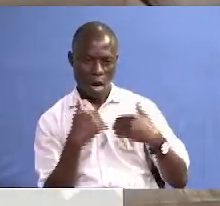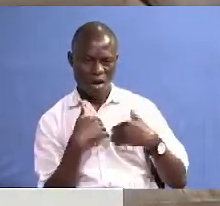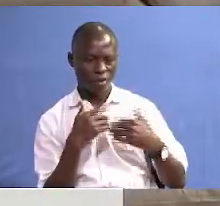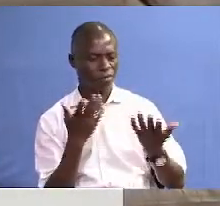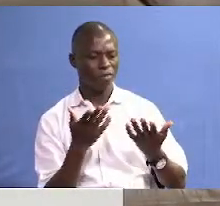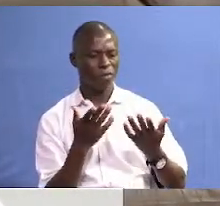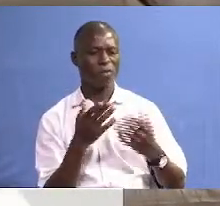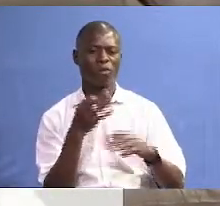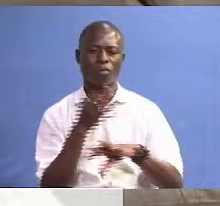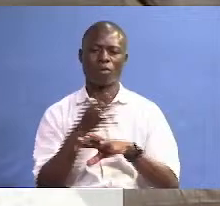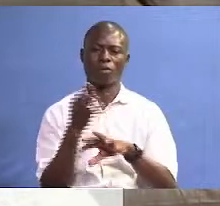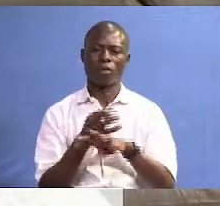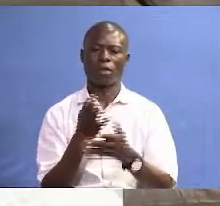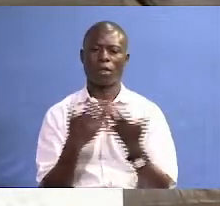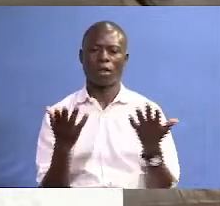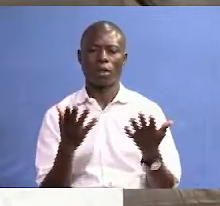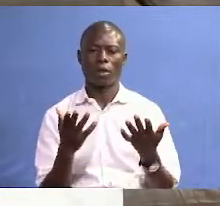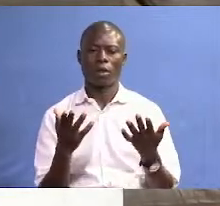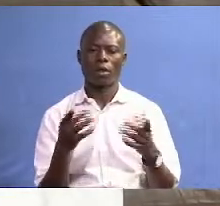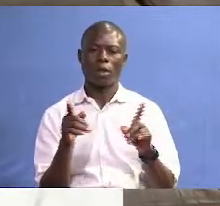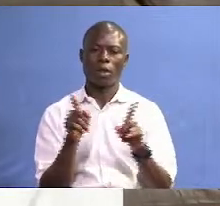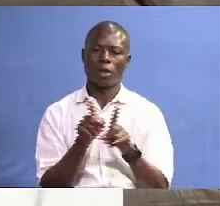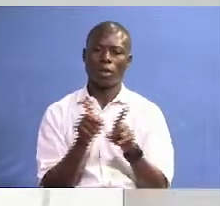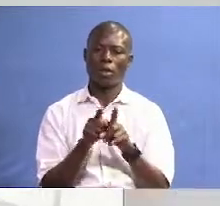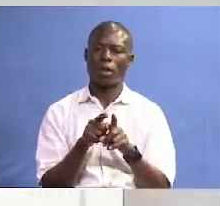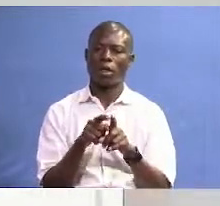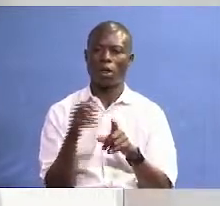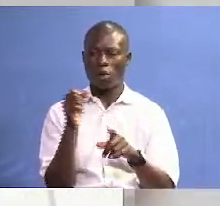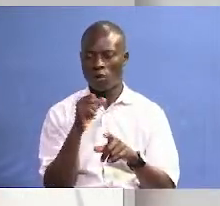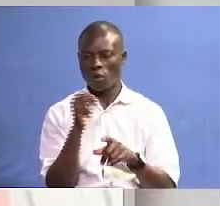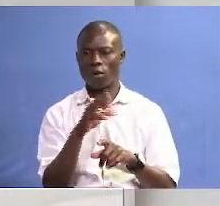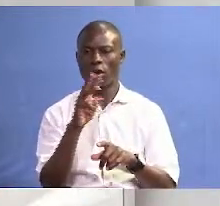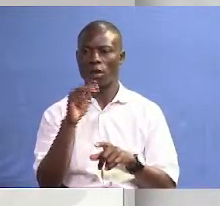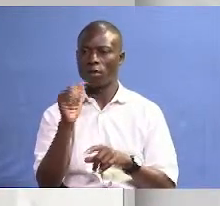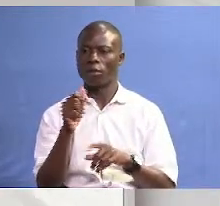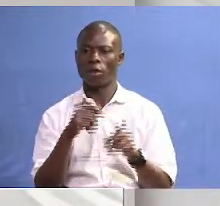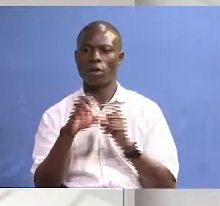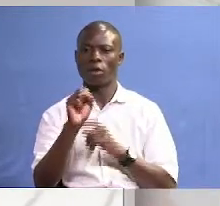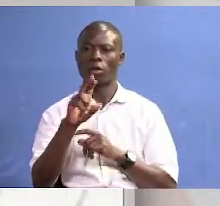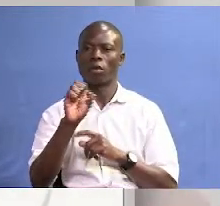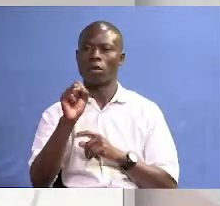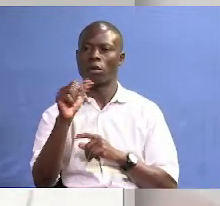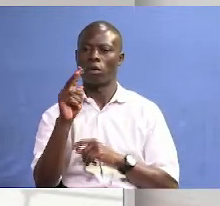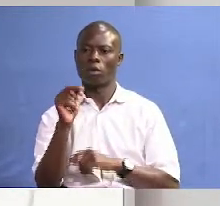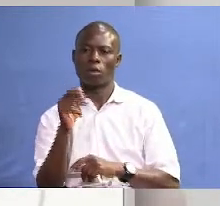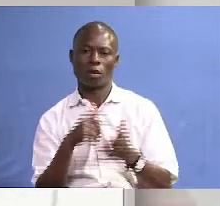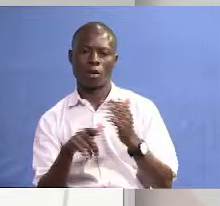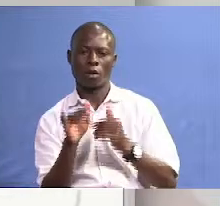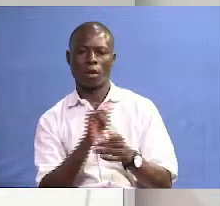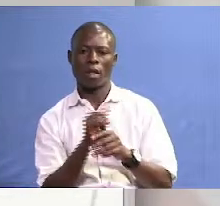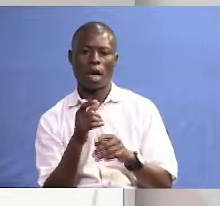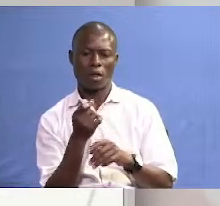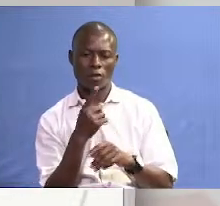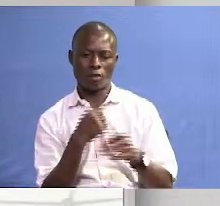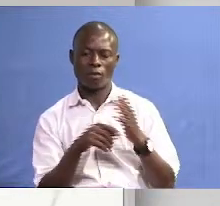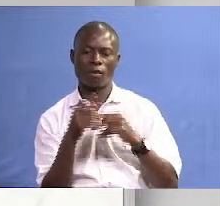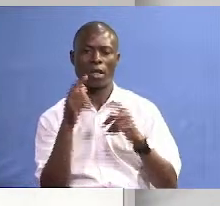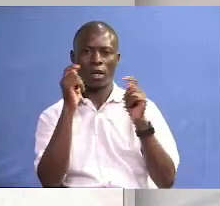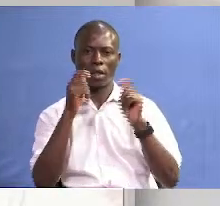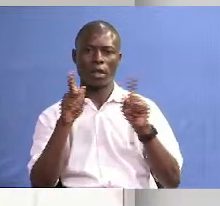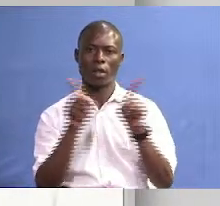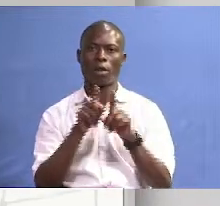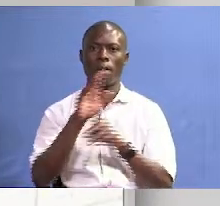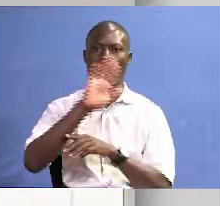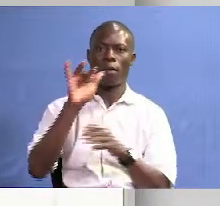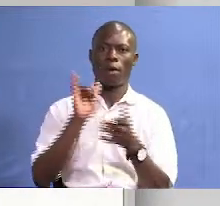propaganda. Also out in the cold is former head CS Susan Nakhumicha, who during the nationwide medic strike received backlash